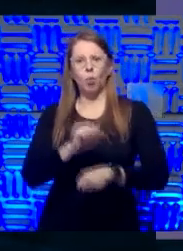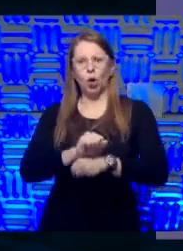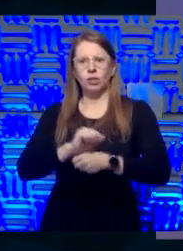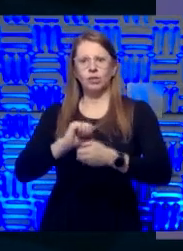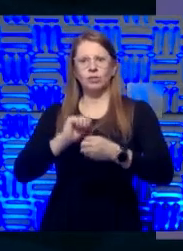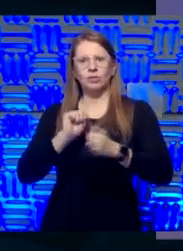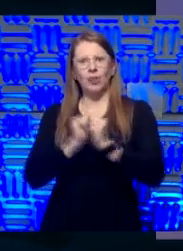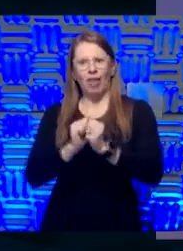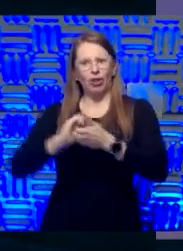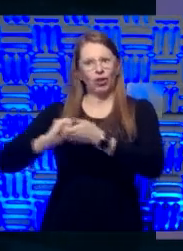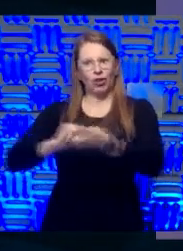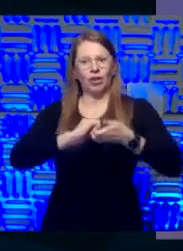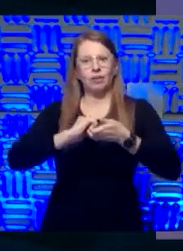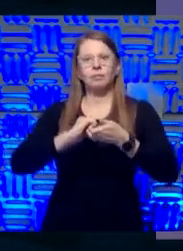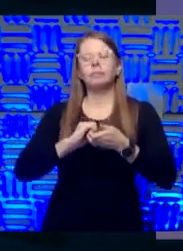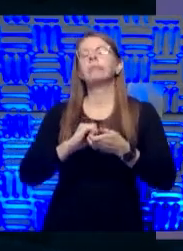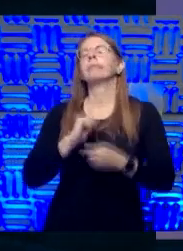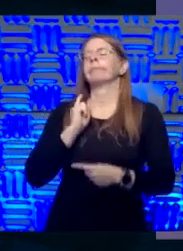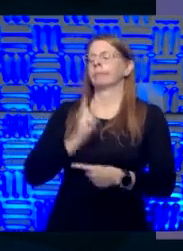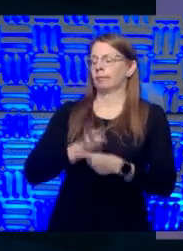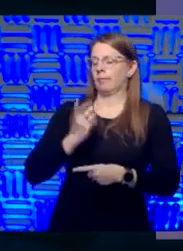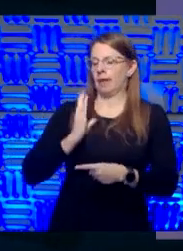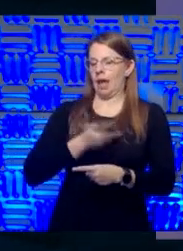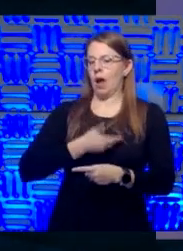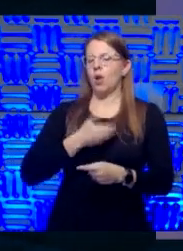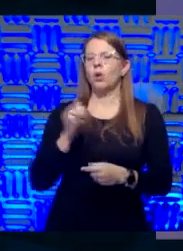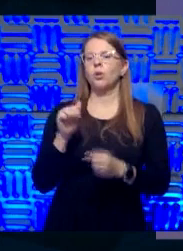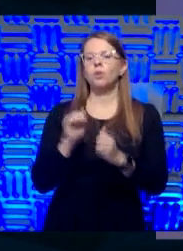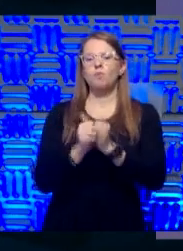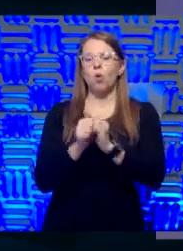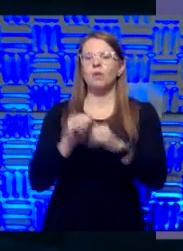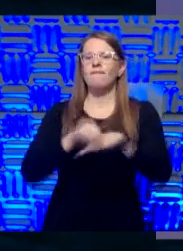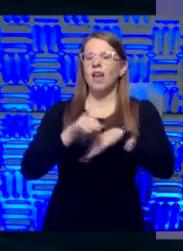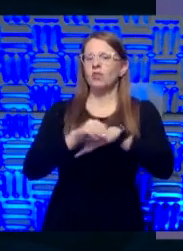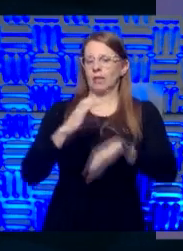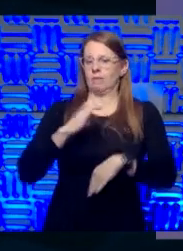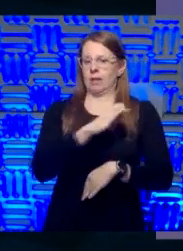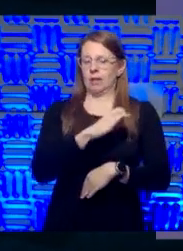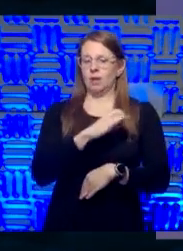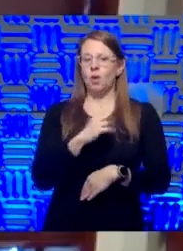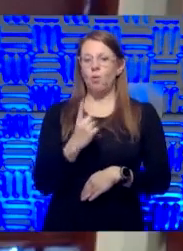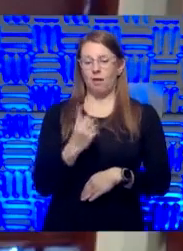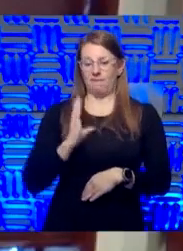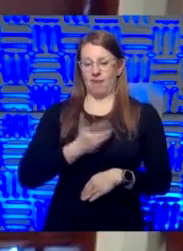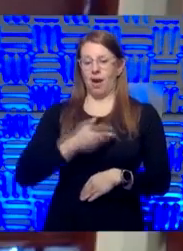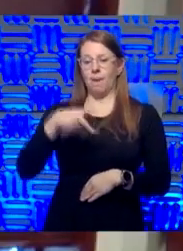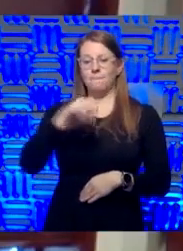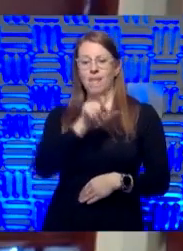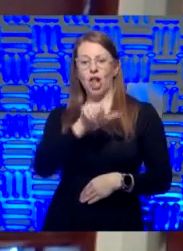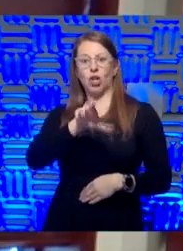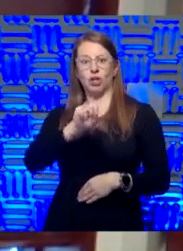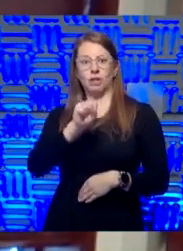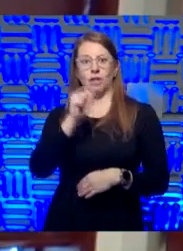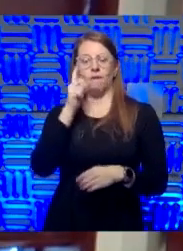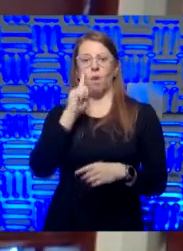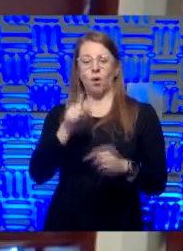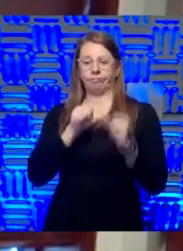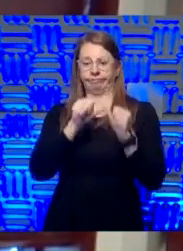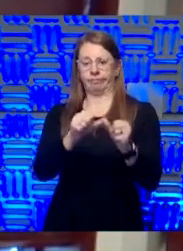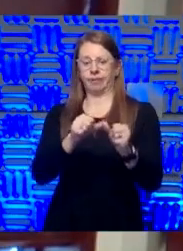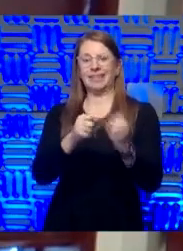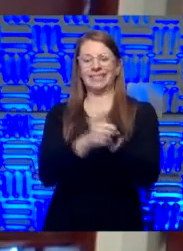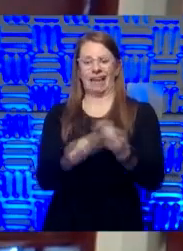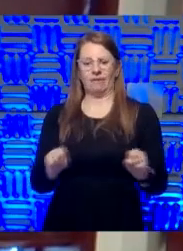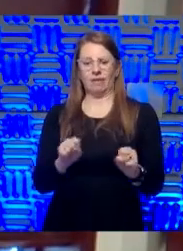Absolutely. Our Sports Medicine Advisory Committee is one of our pillars of maintaining student safety with our